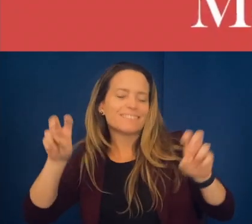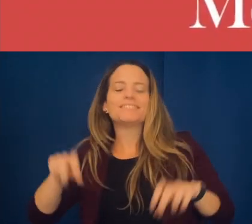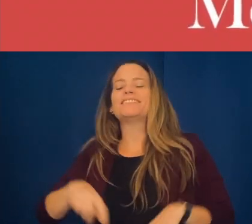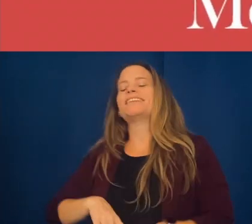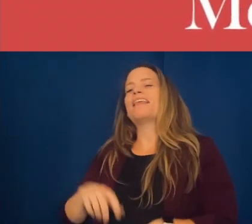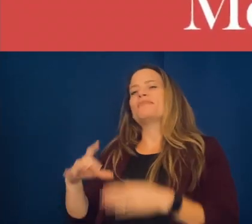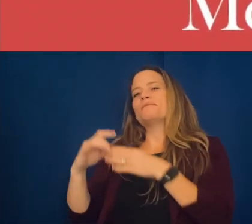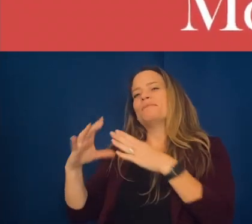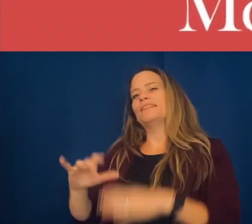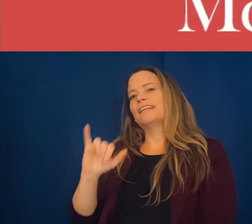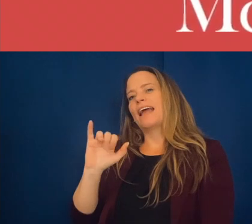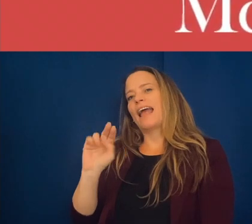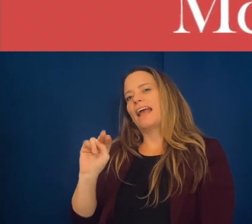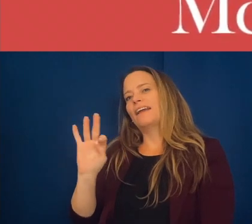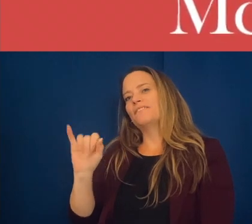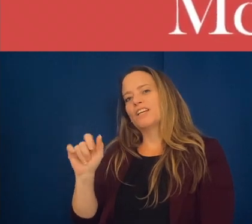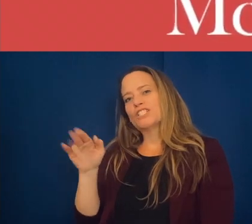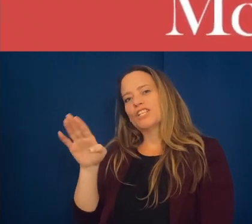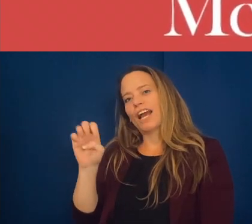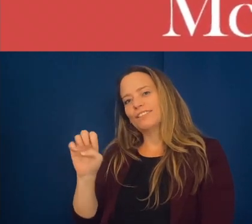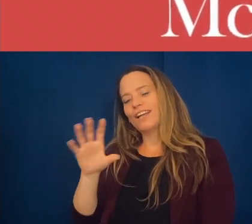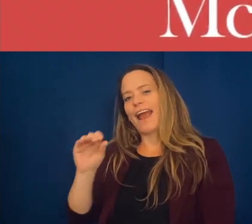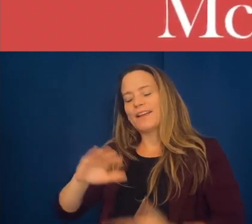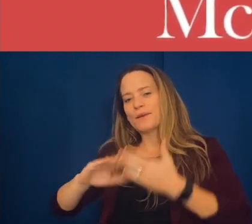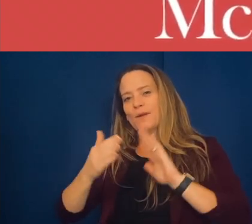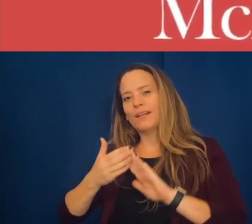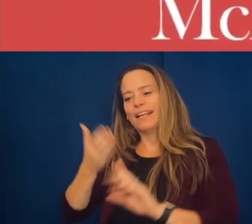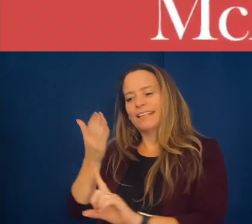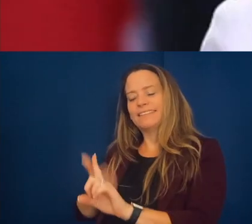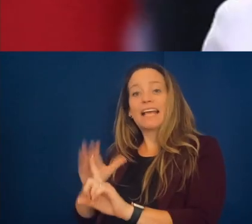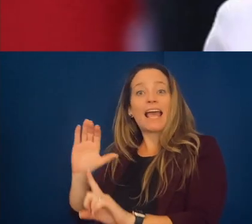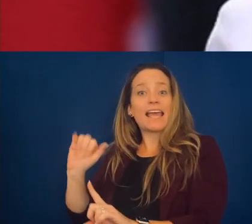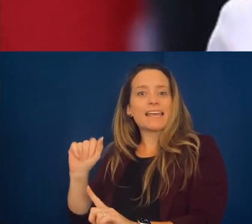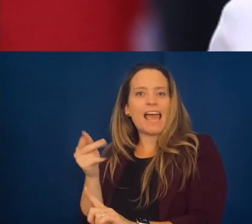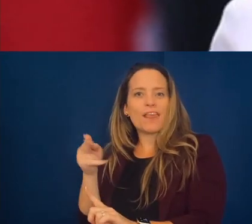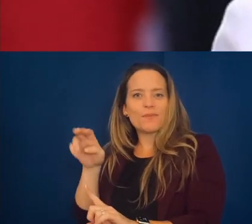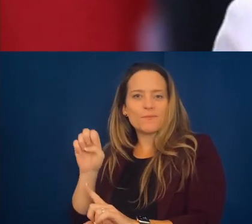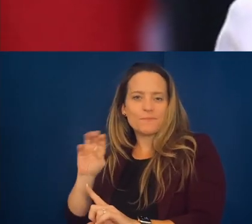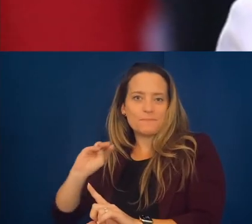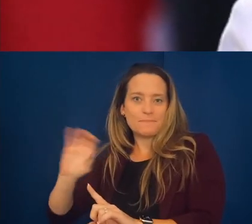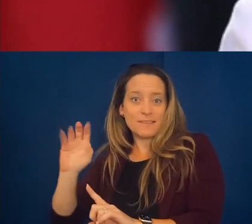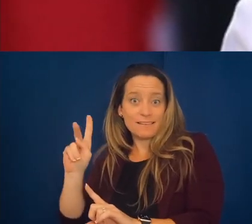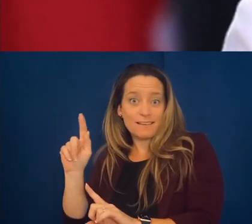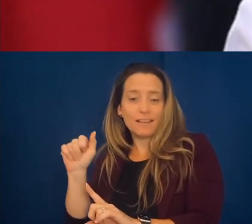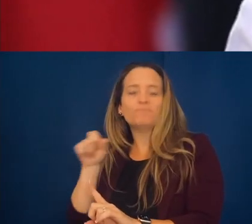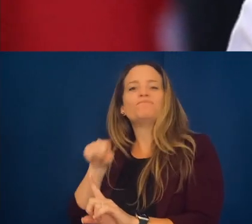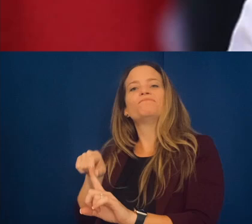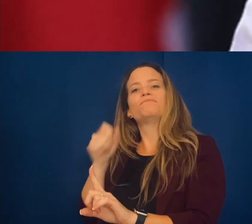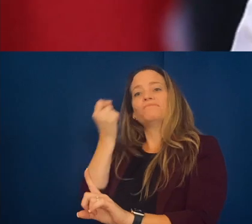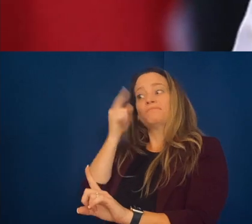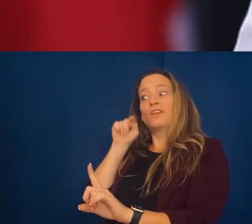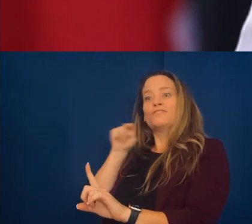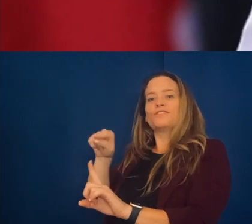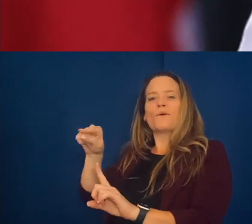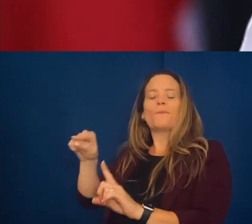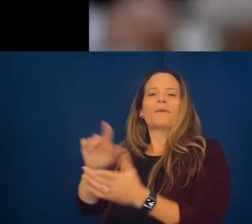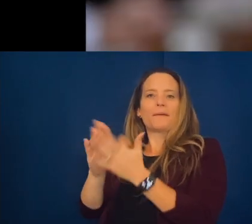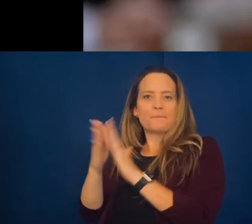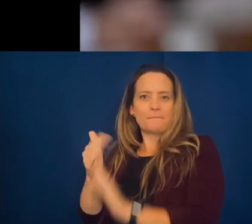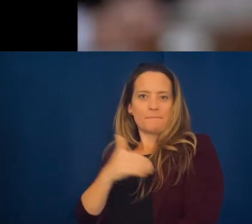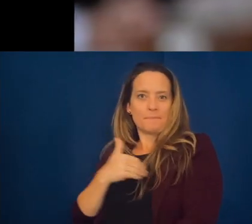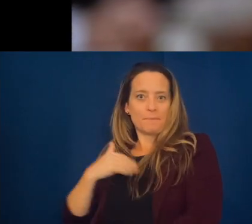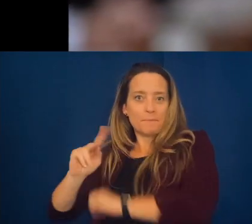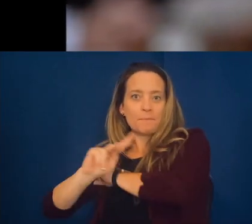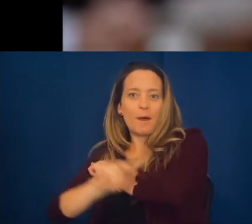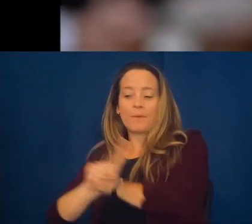the Minister of Infrastructure and Communities, Catherine McKenna. Minister McKenna was first elected as Member of Parliament in 2015 and then again